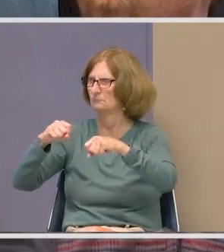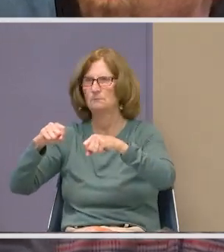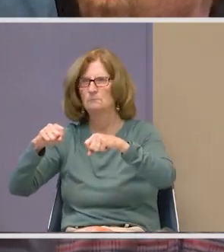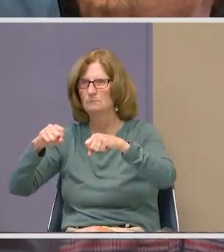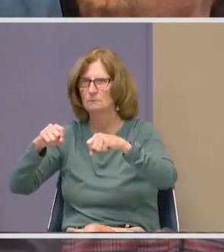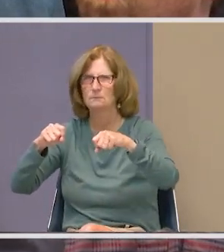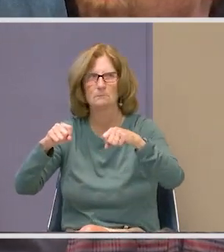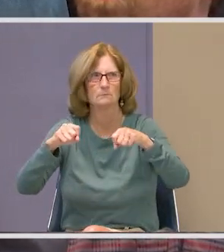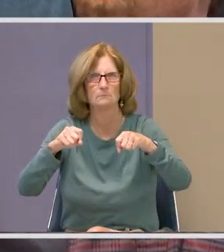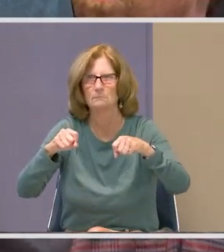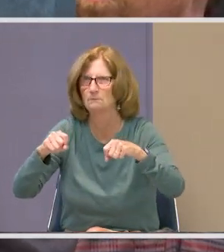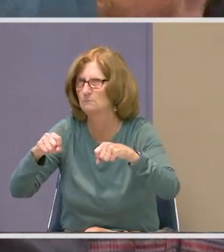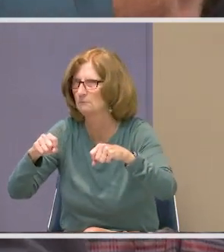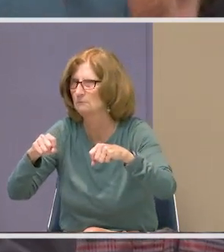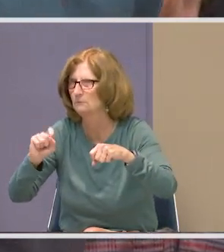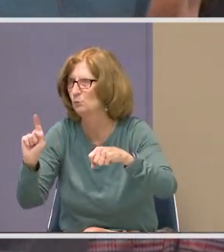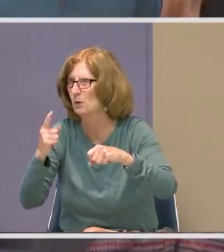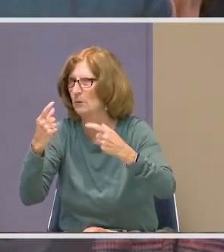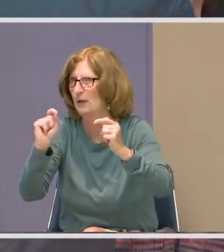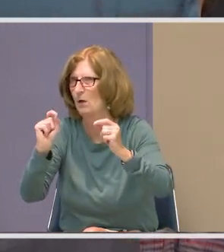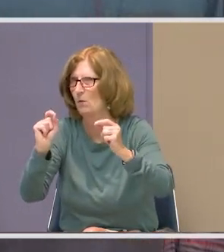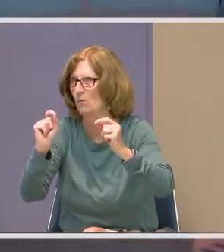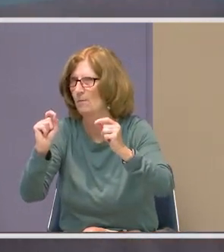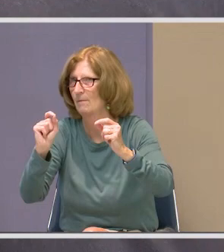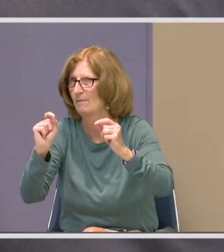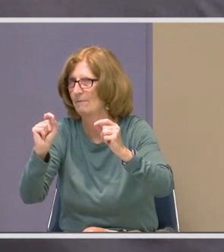bicyclists are supposed to go from there, that turn.